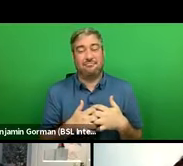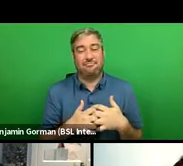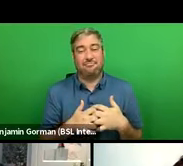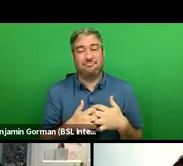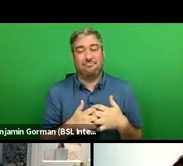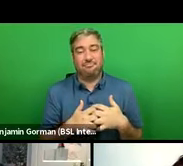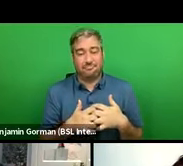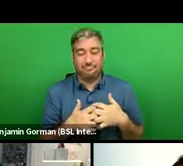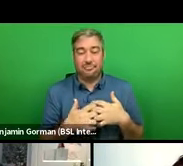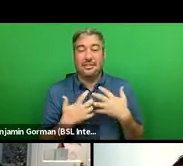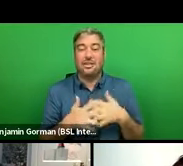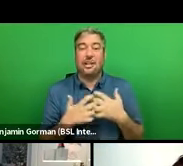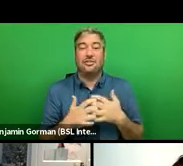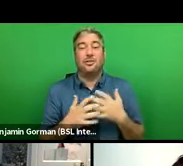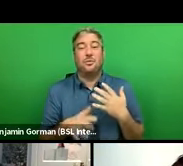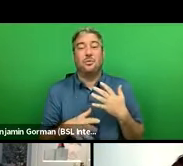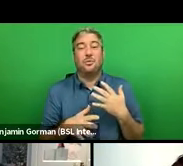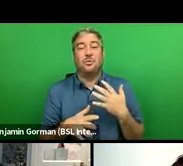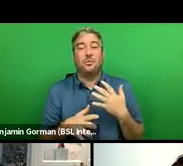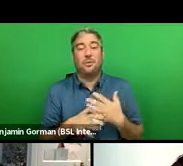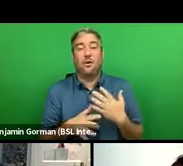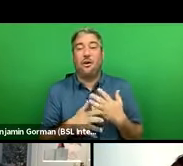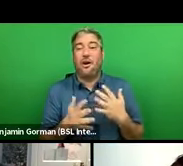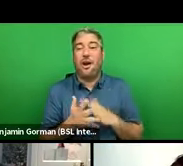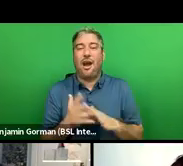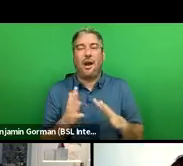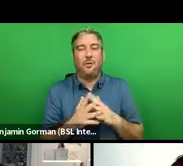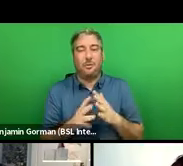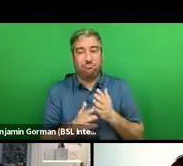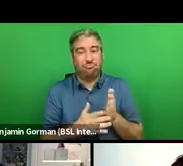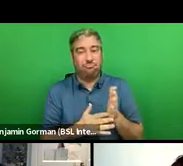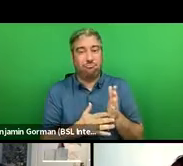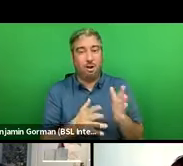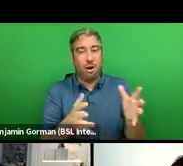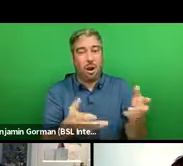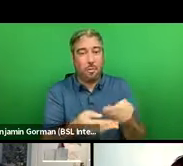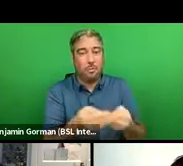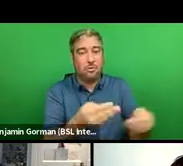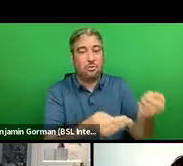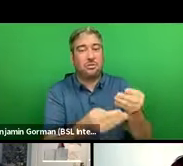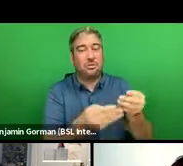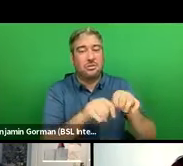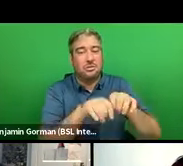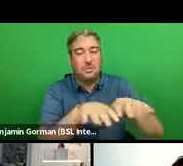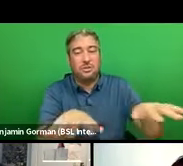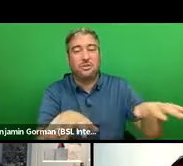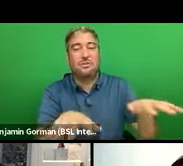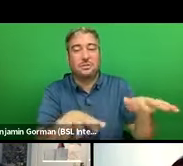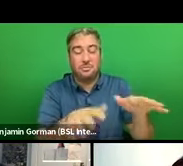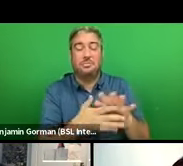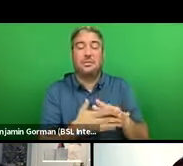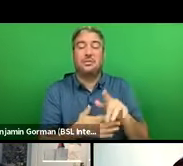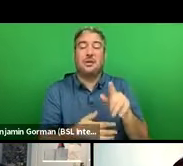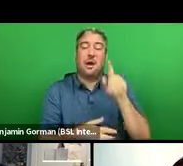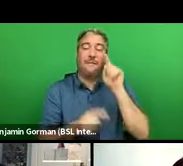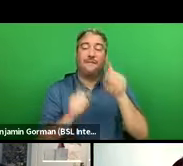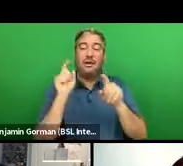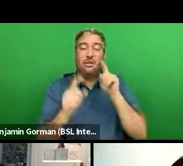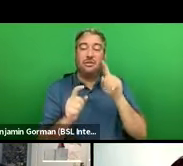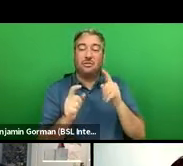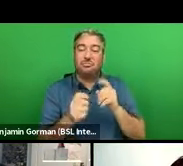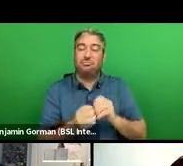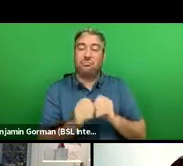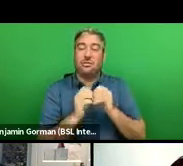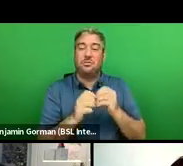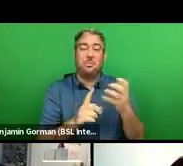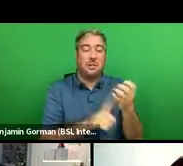in the sense that innovation creates winner and loser anyway, in particularly when we